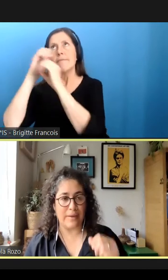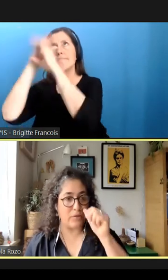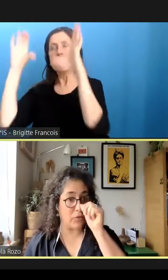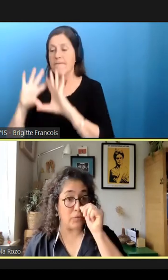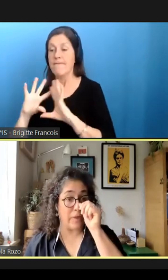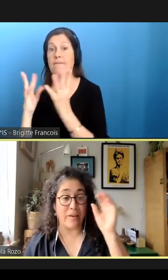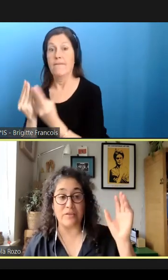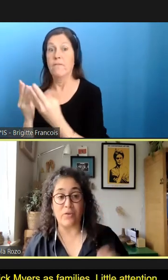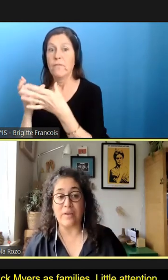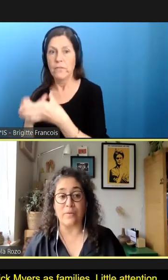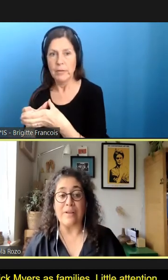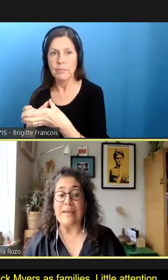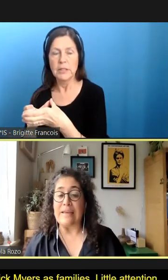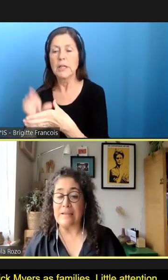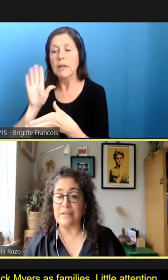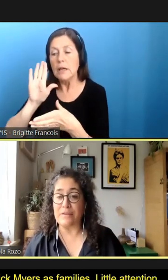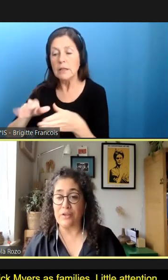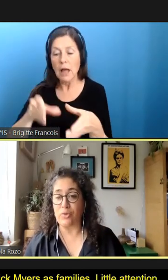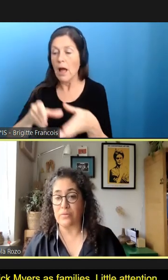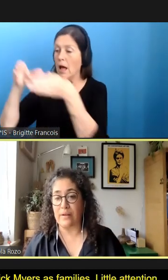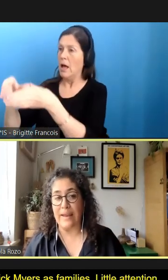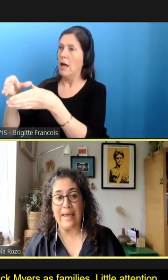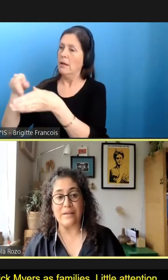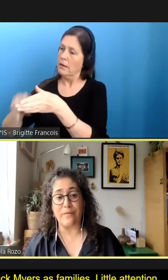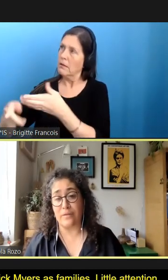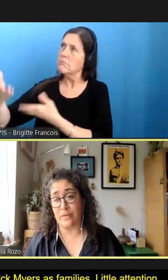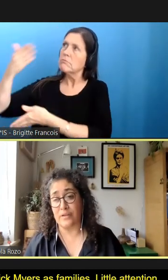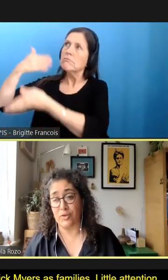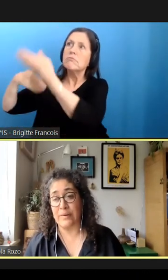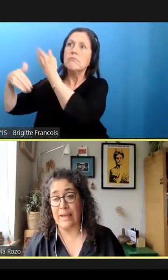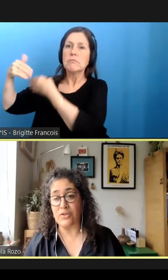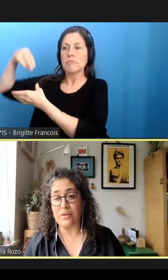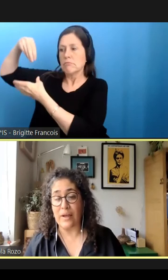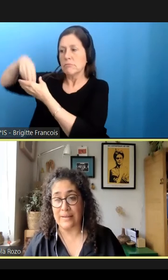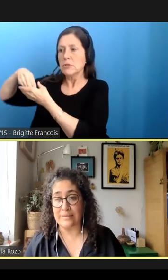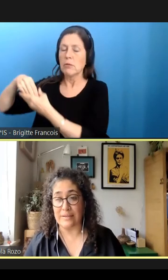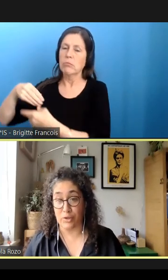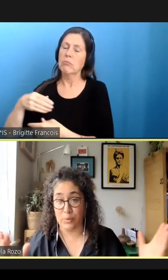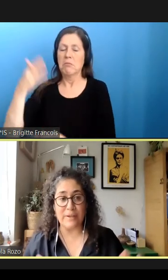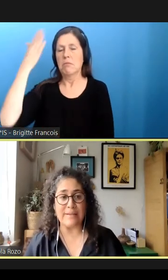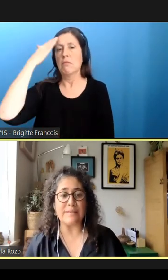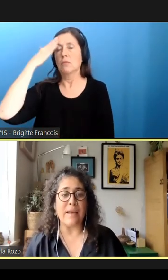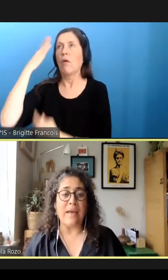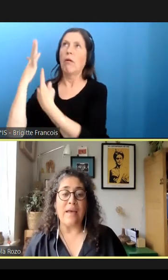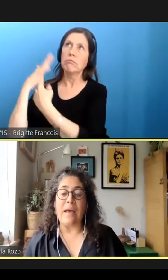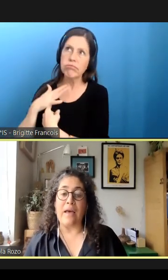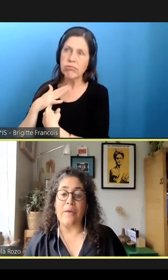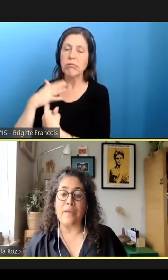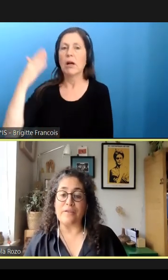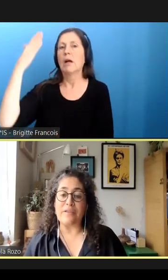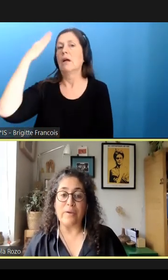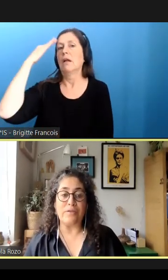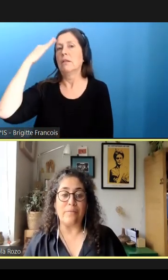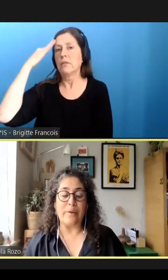put into their historical, individual, and collective discrimination as communities.